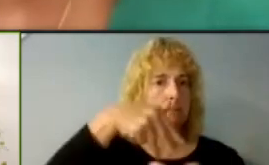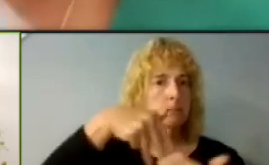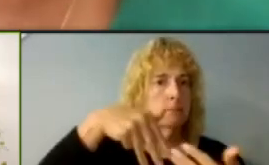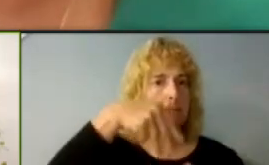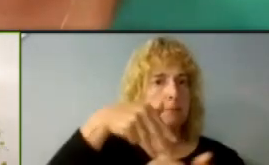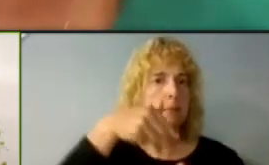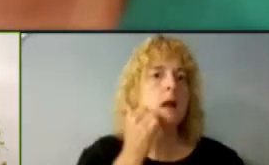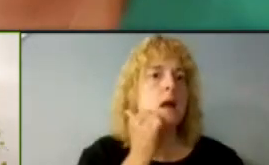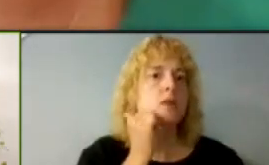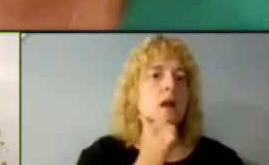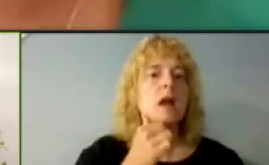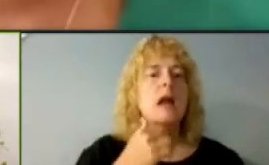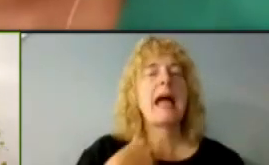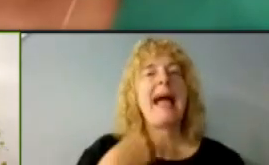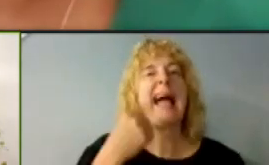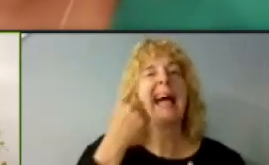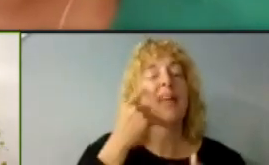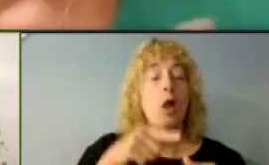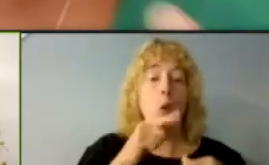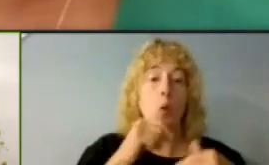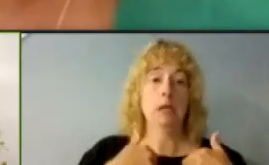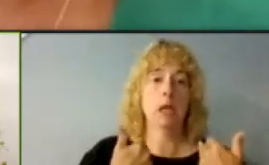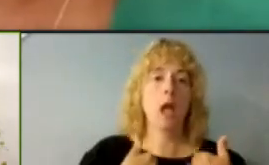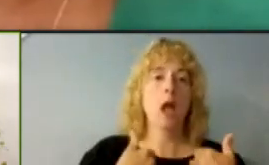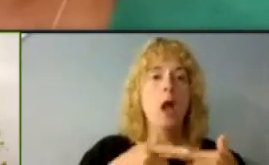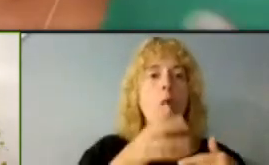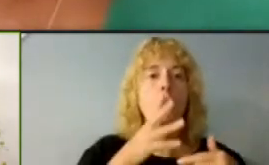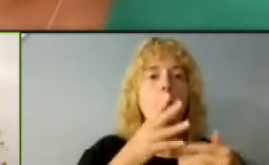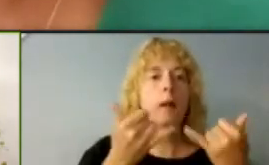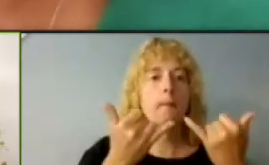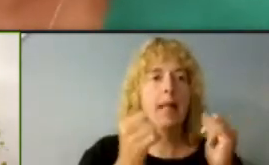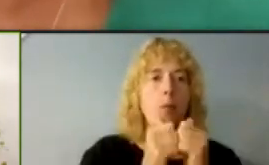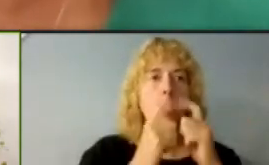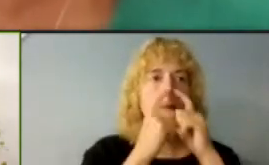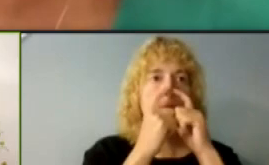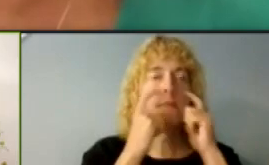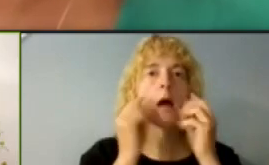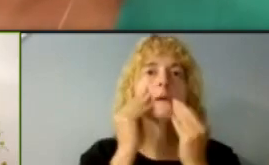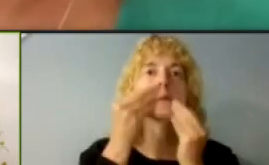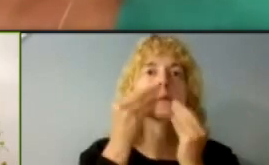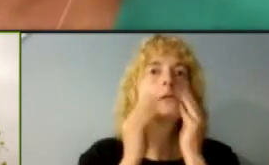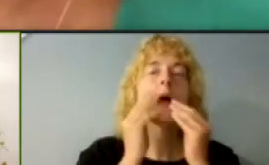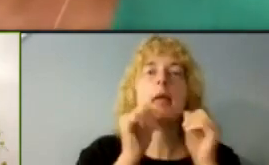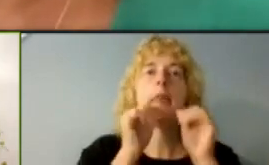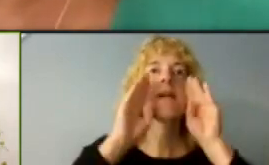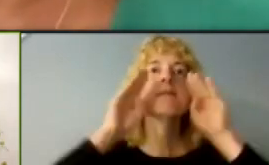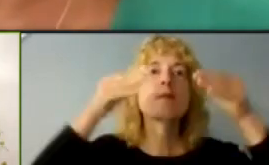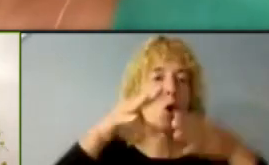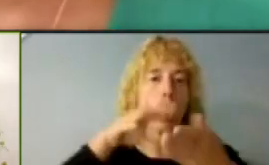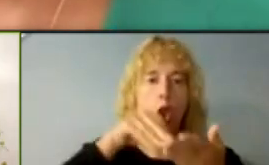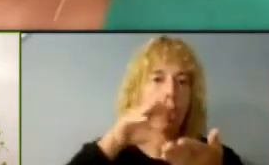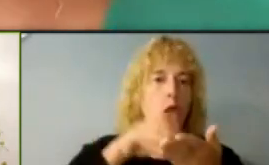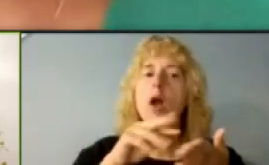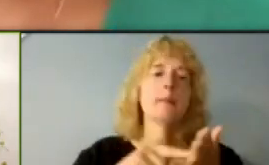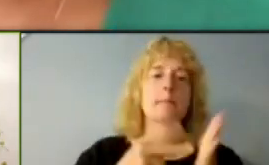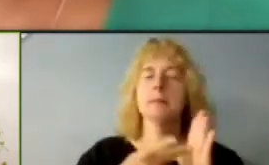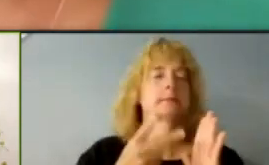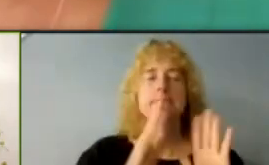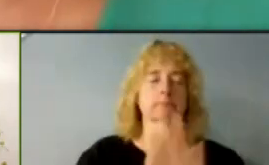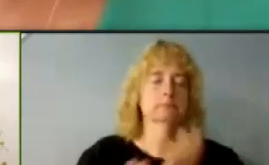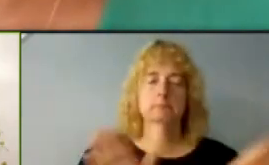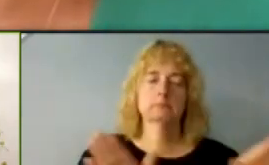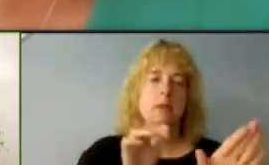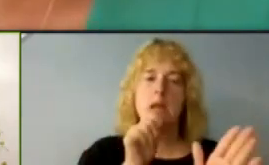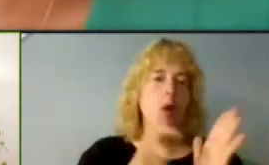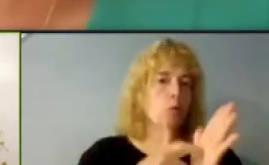time playing with their mask rather than focusing on learning. And so we did not make it a requirement. And you